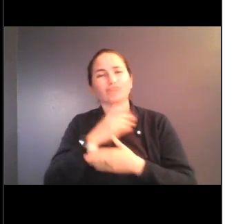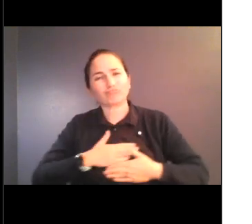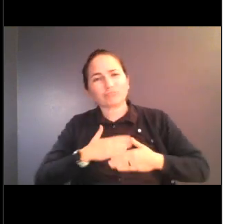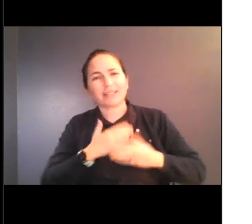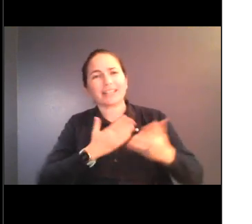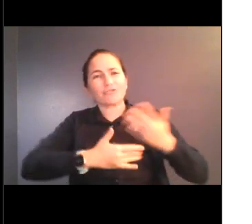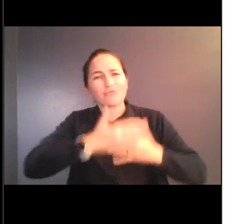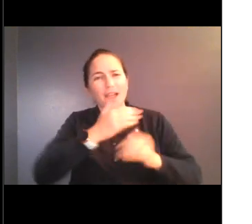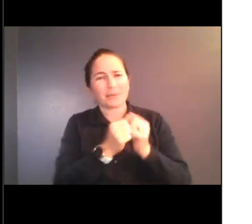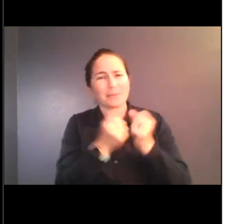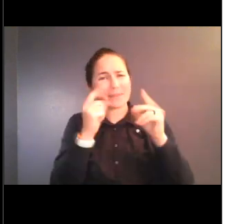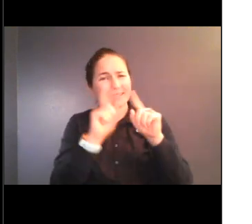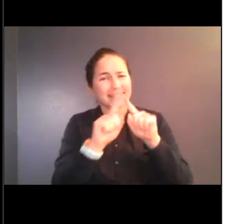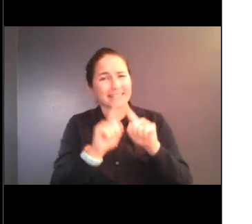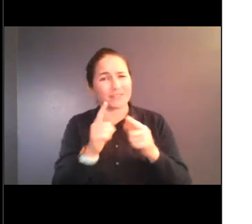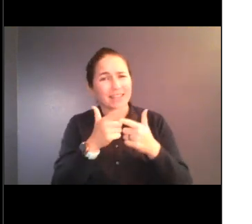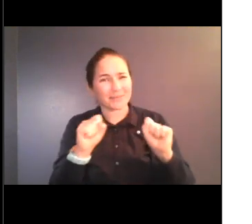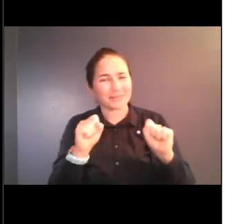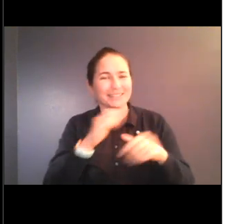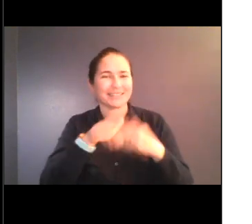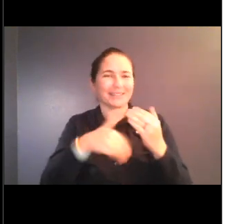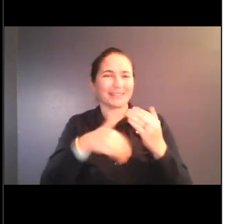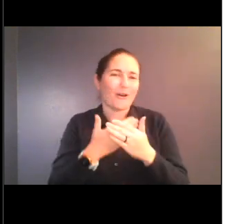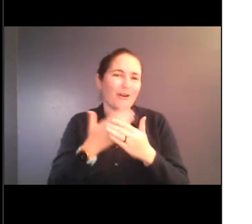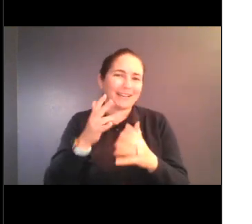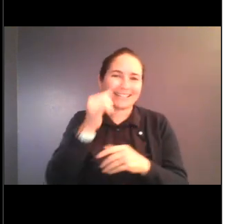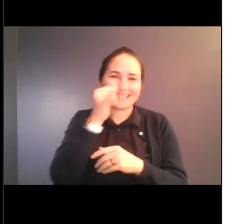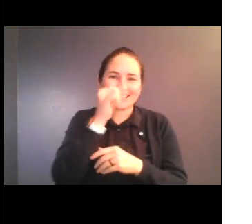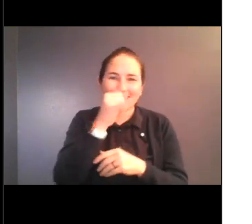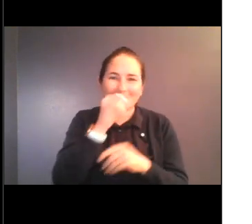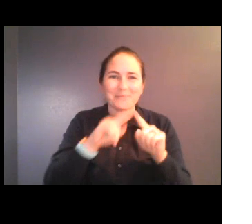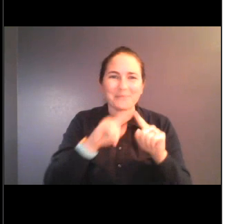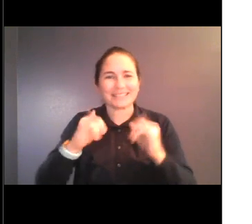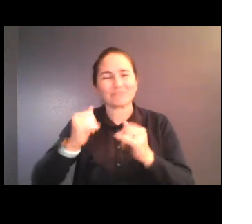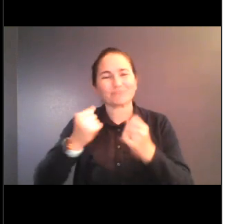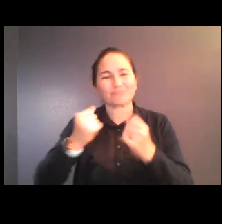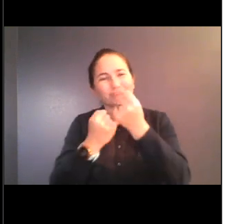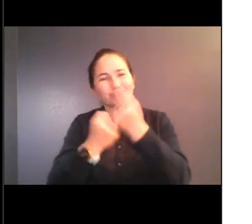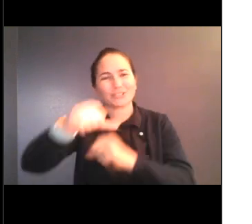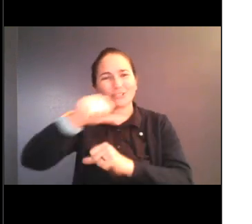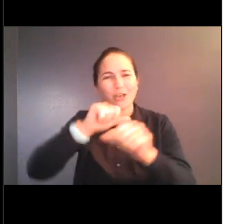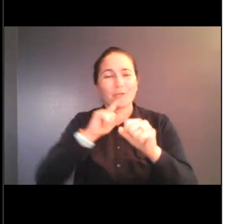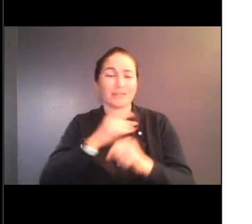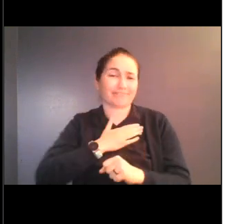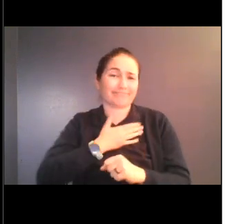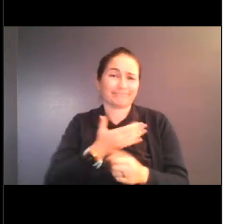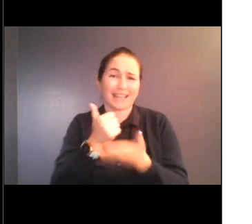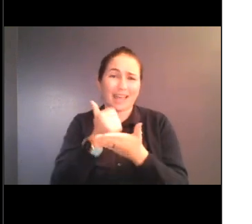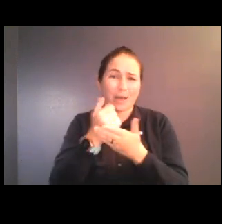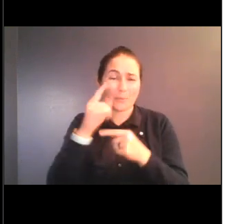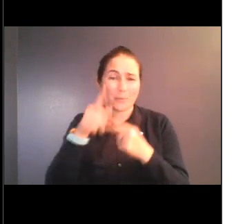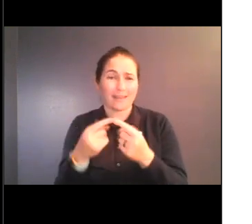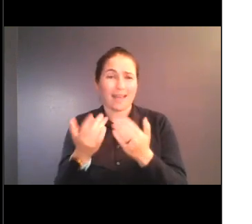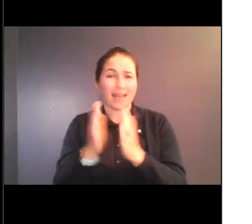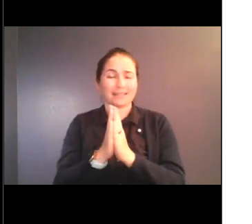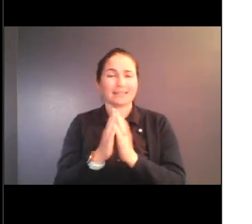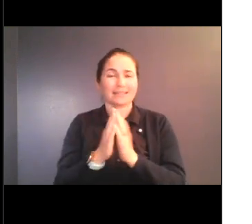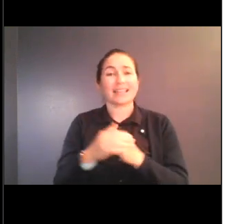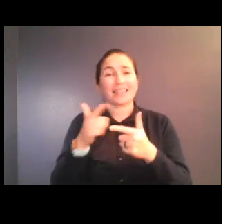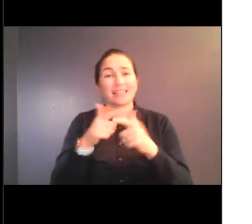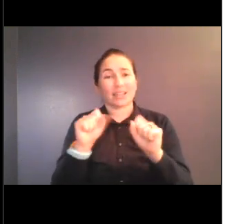so many different linguists. We're all kind of silly on there, but we also support each other and are happy to help out when asked. I have found that Linguist Twitter has